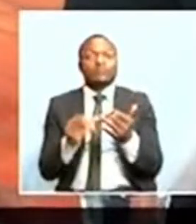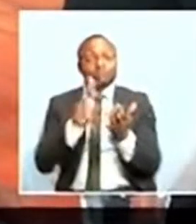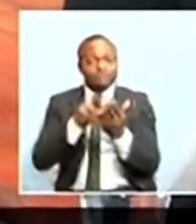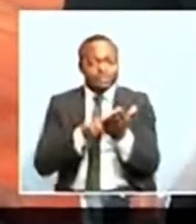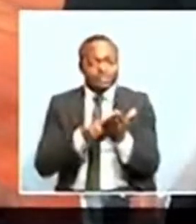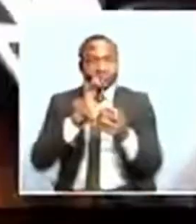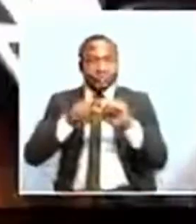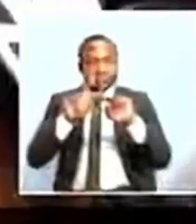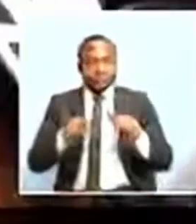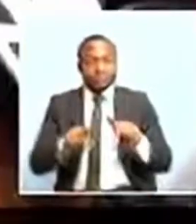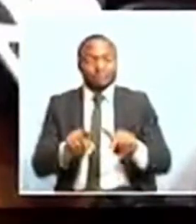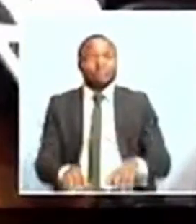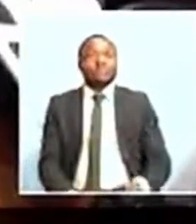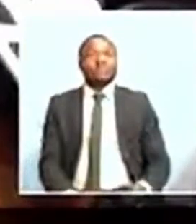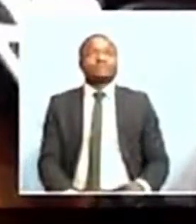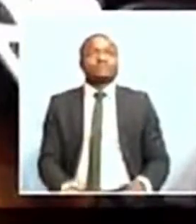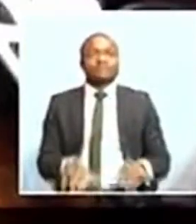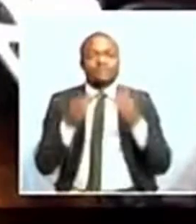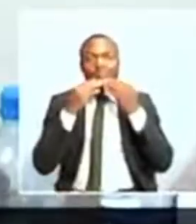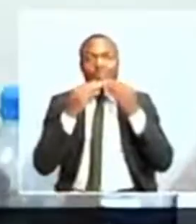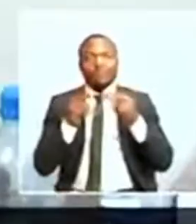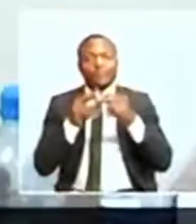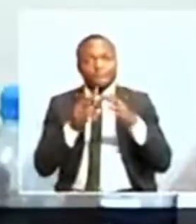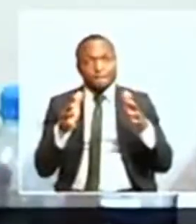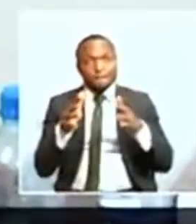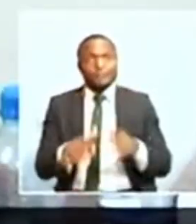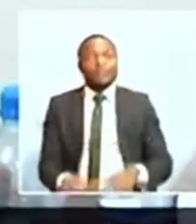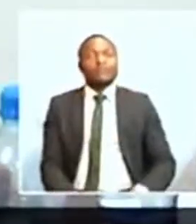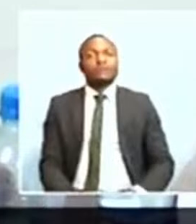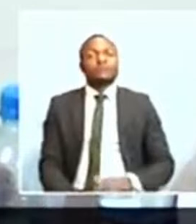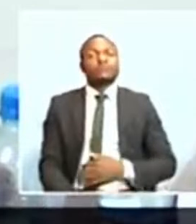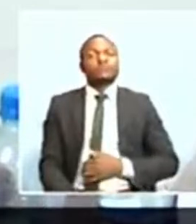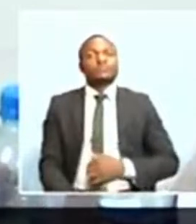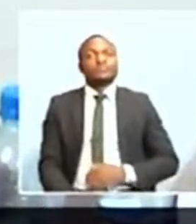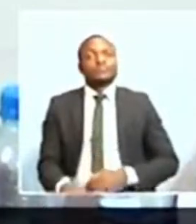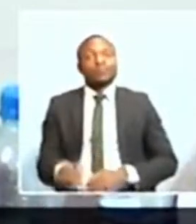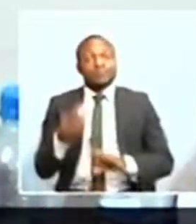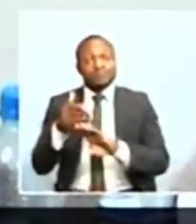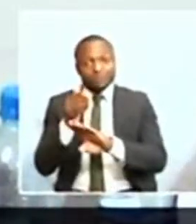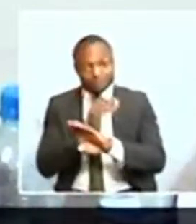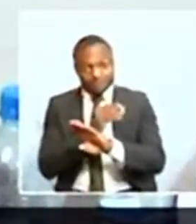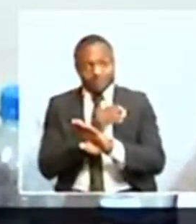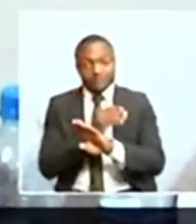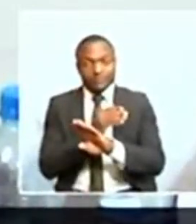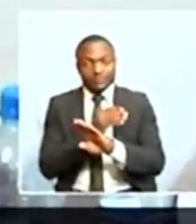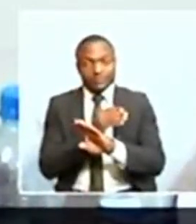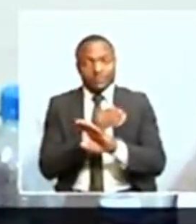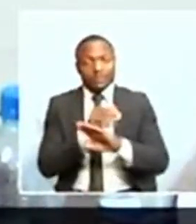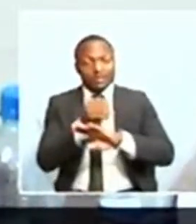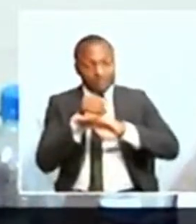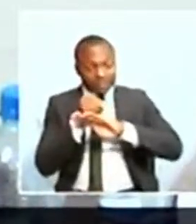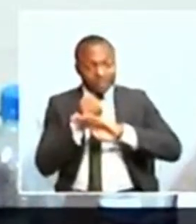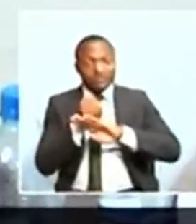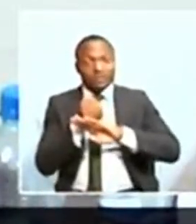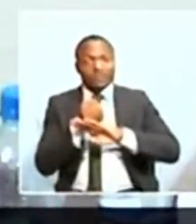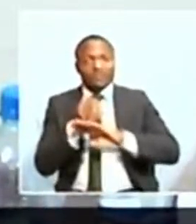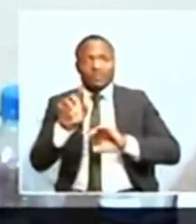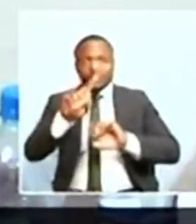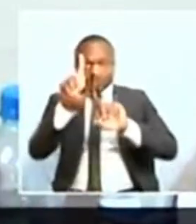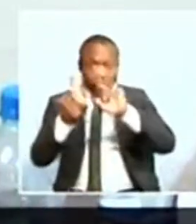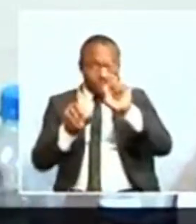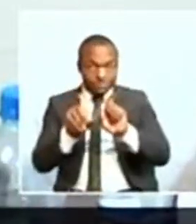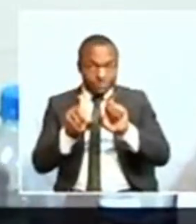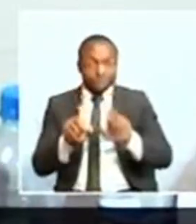Chair. Thank you so much. Before I take and invite points of